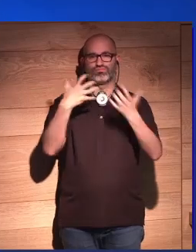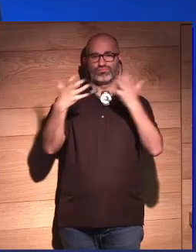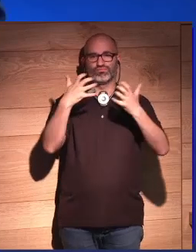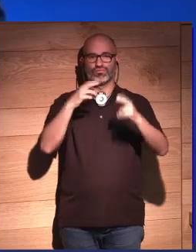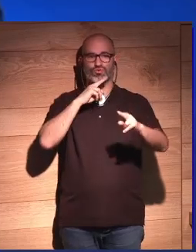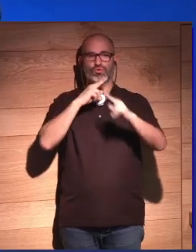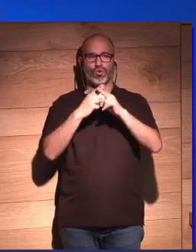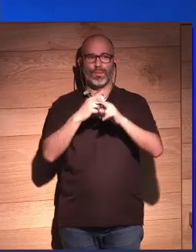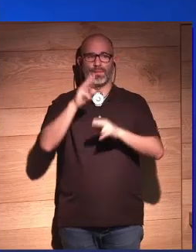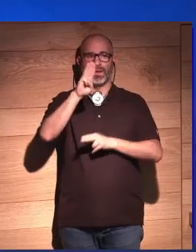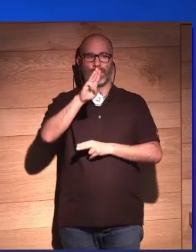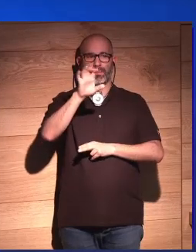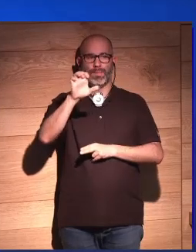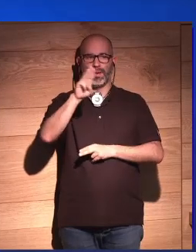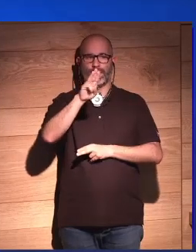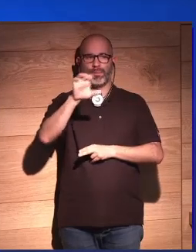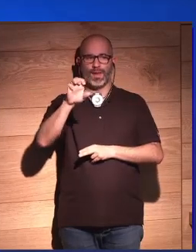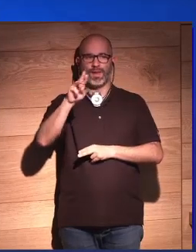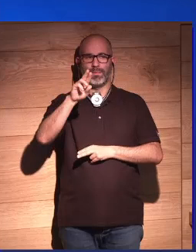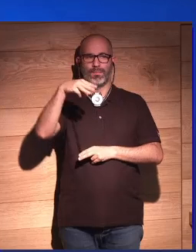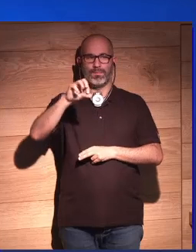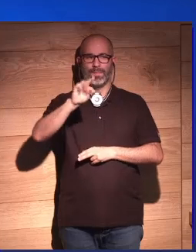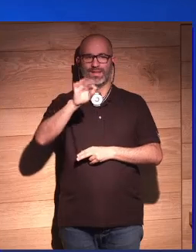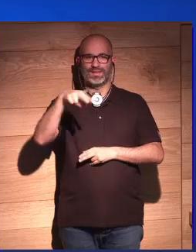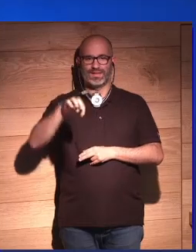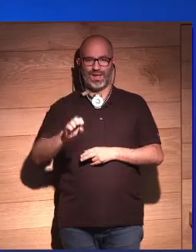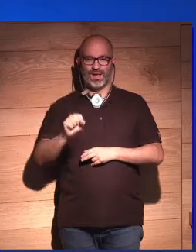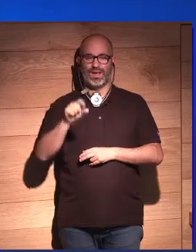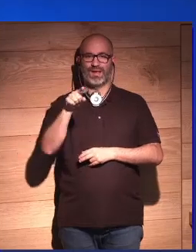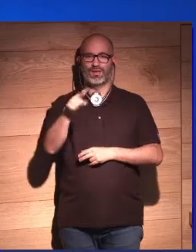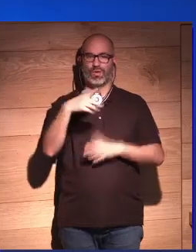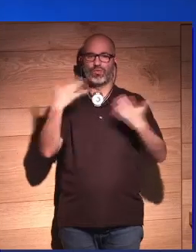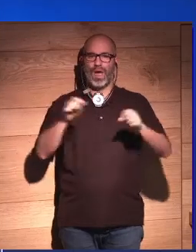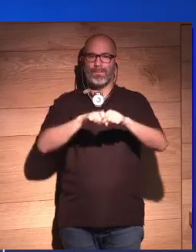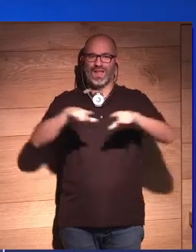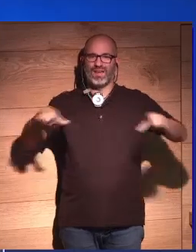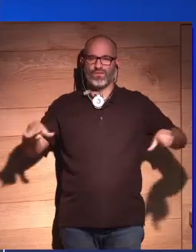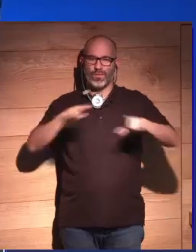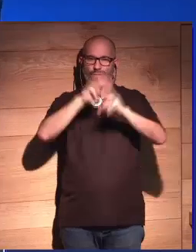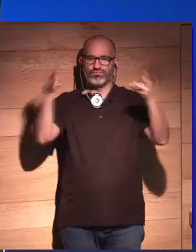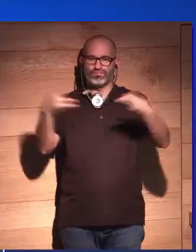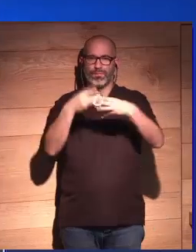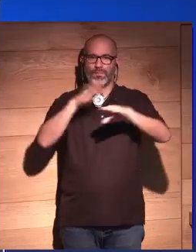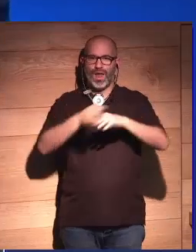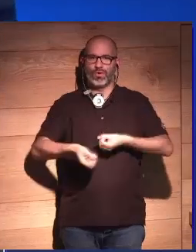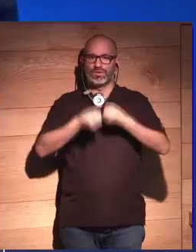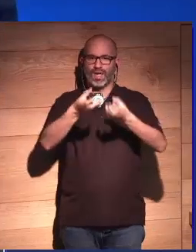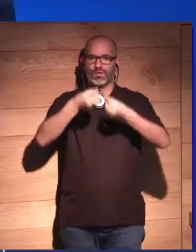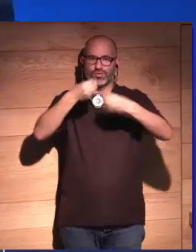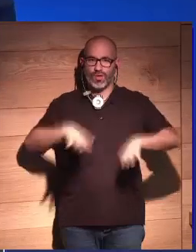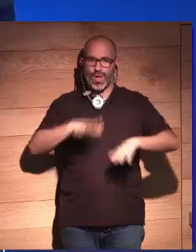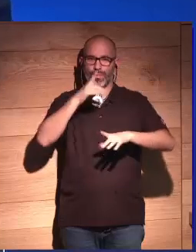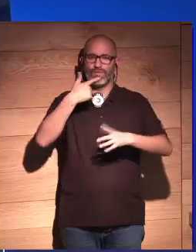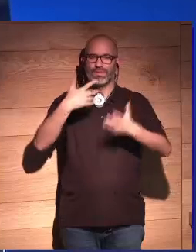in the Egyptian theater, you could see her feature Pepperminta. Across the street at New Frontier, you could walk into